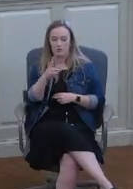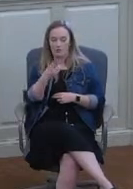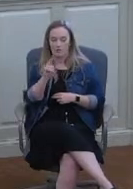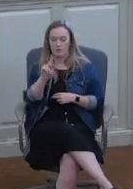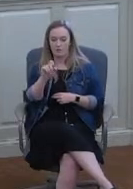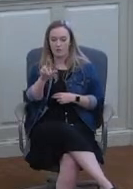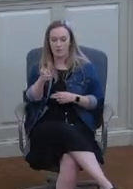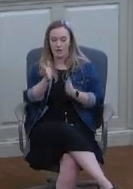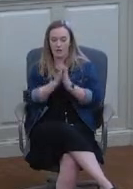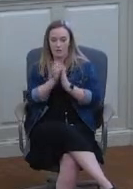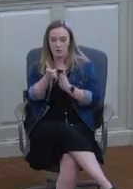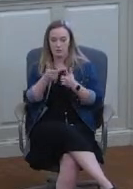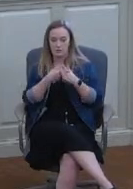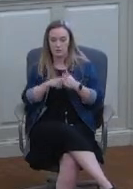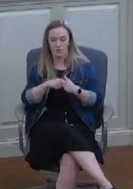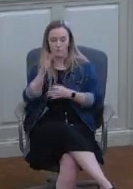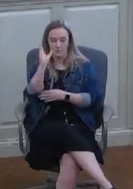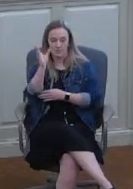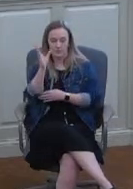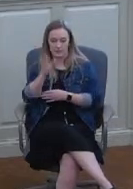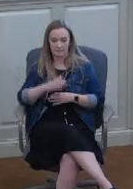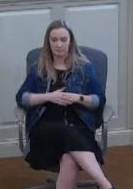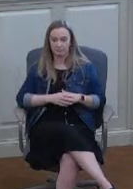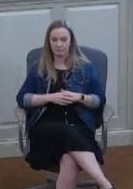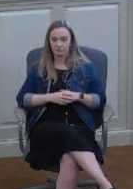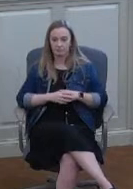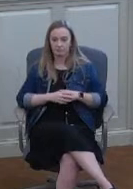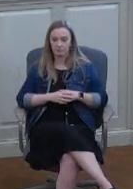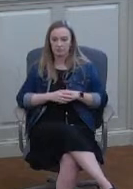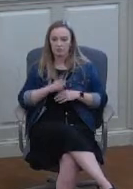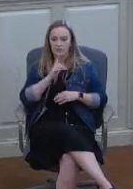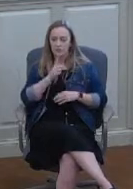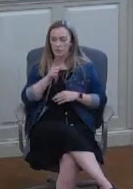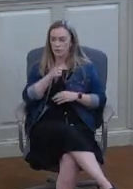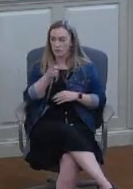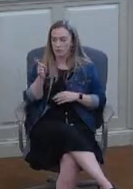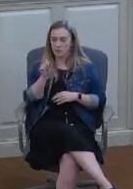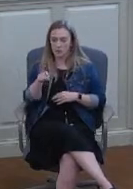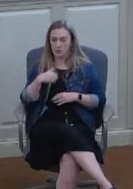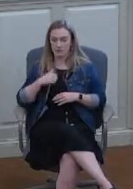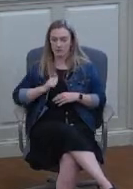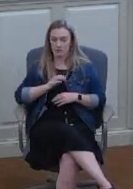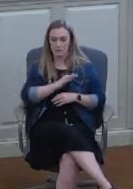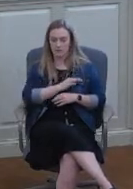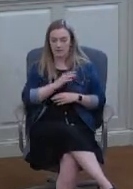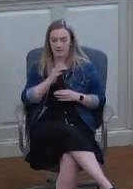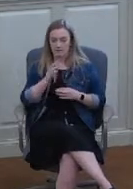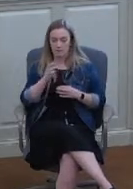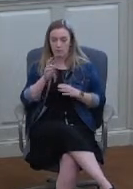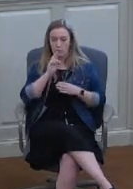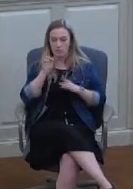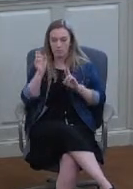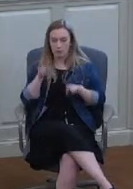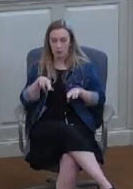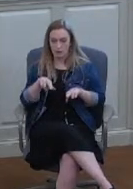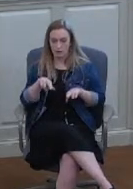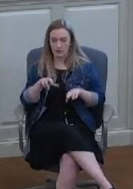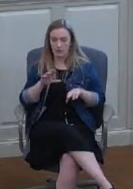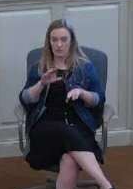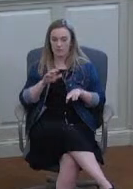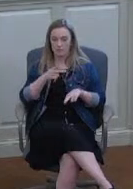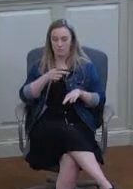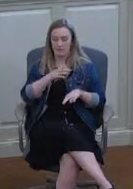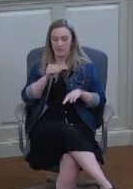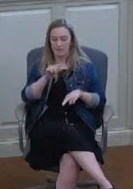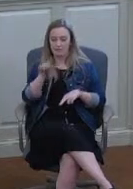to us to start the meeting off. Sure. Sir? You should have the staff report, Planning Commission's recommendation at your seat. I have